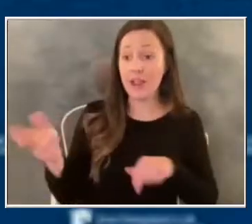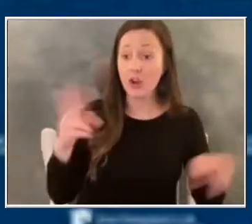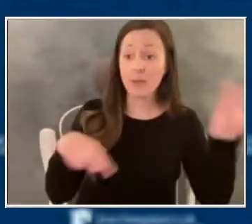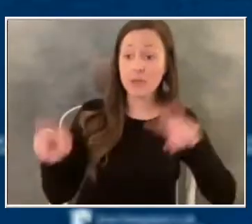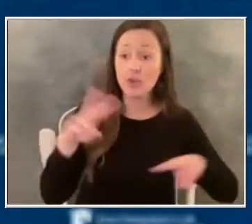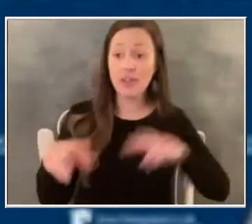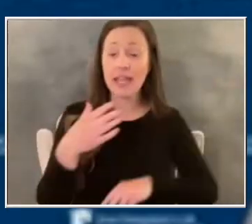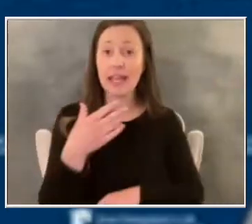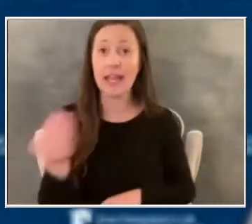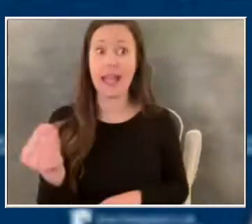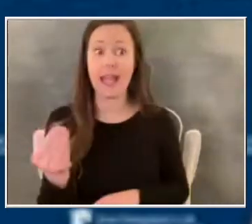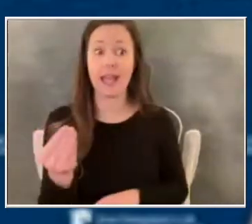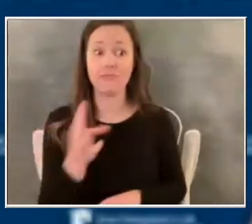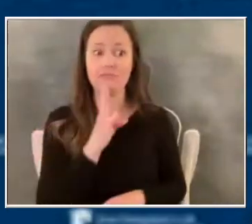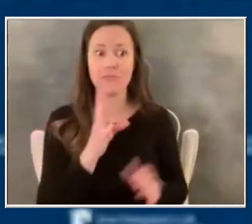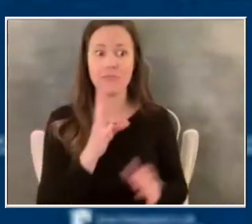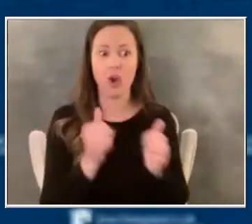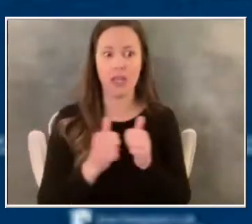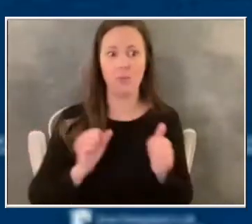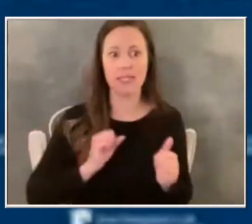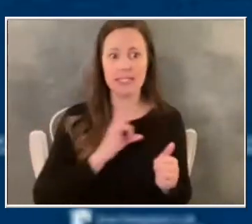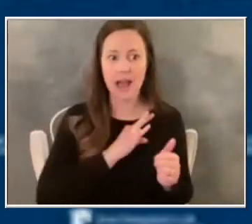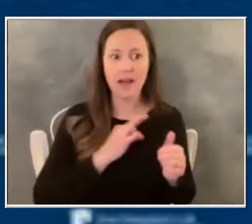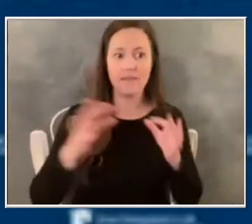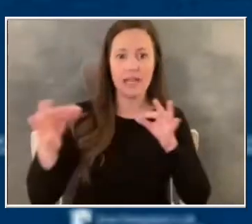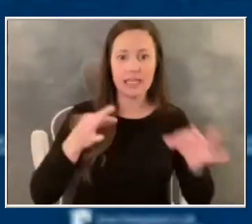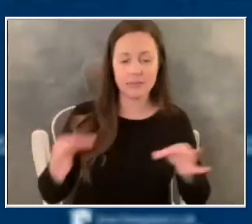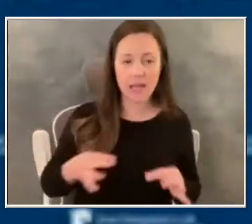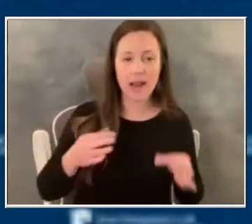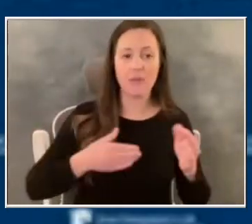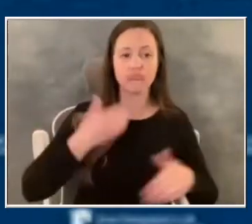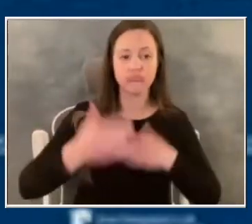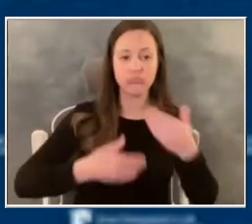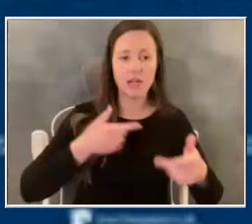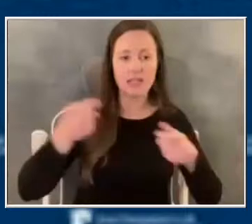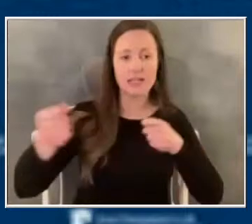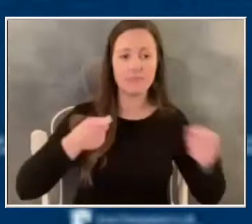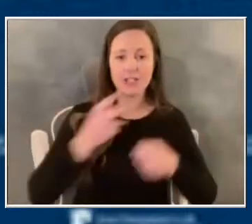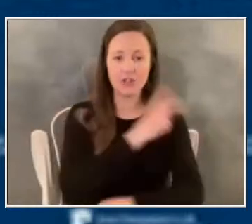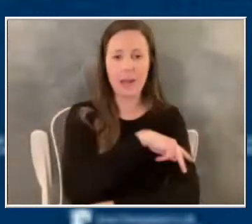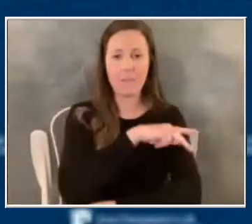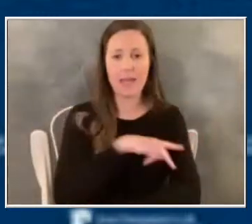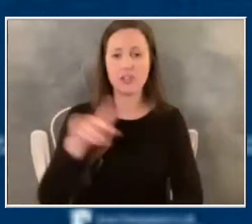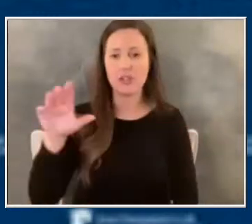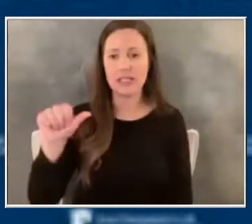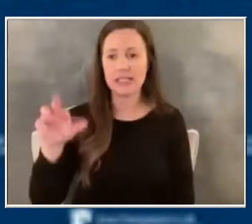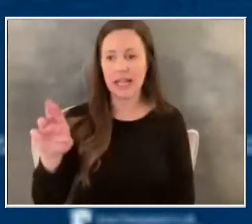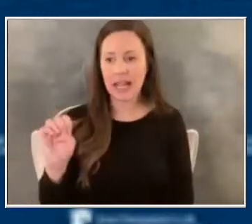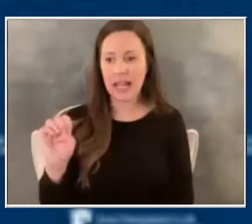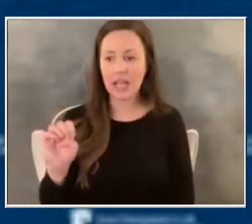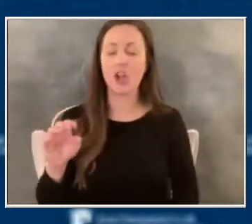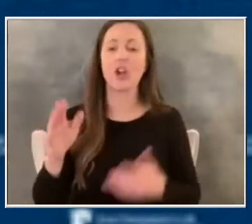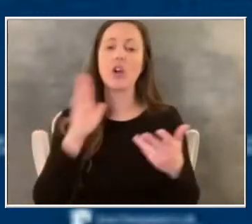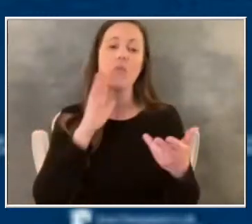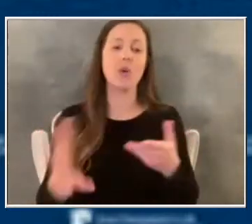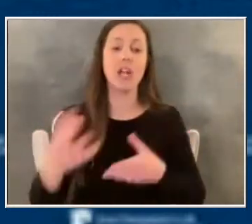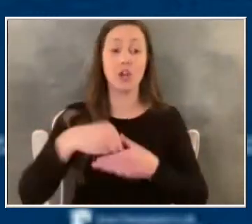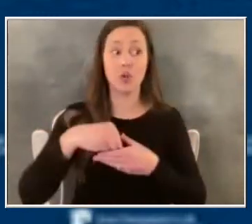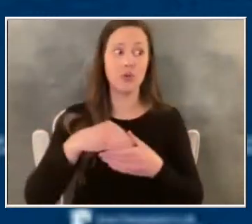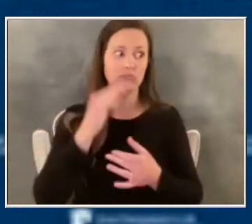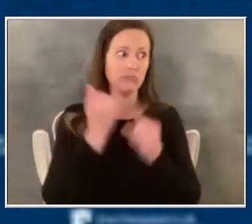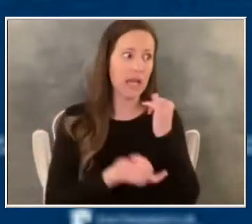and talking the staff through, the process of managing the patient's care, which would include, even a precipitous delivery